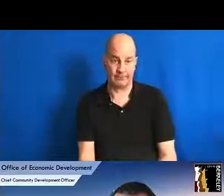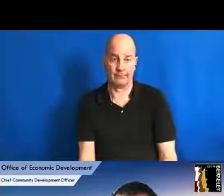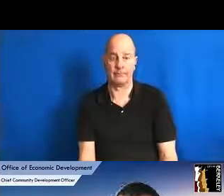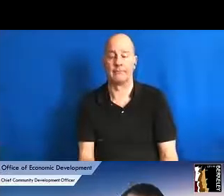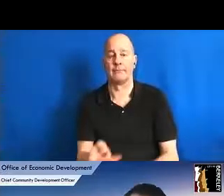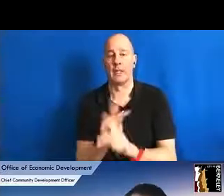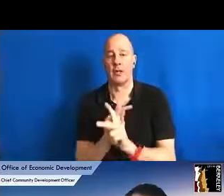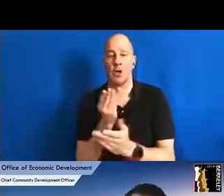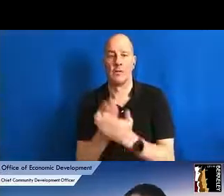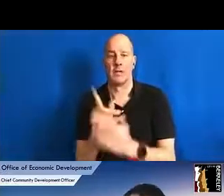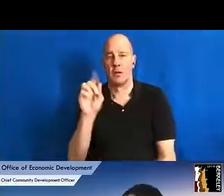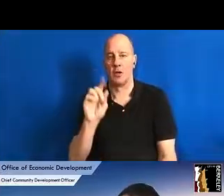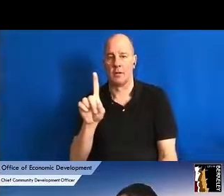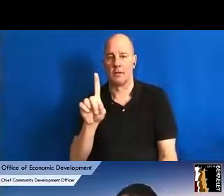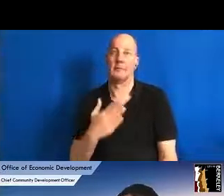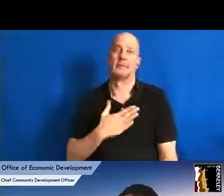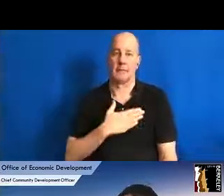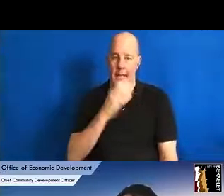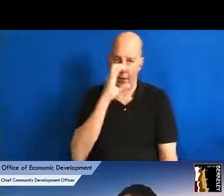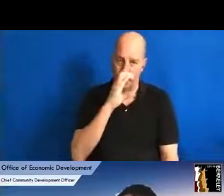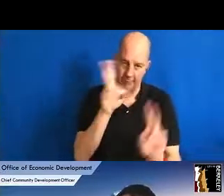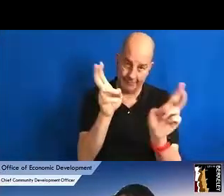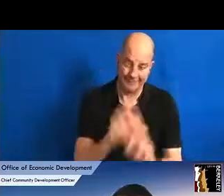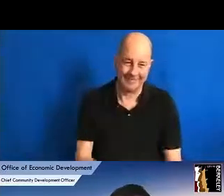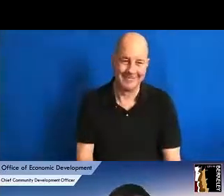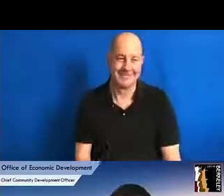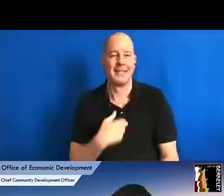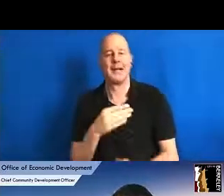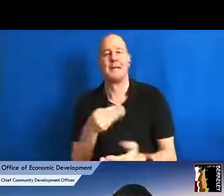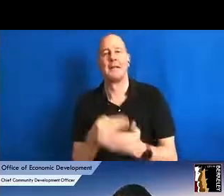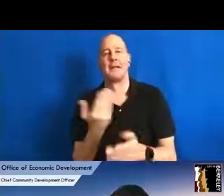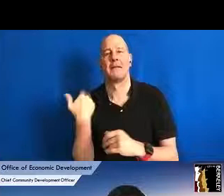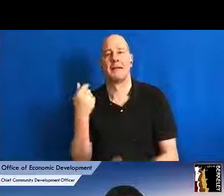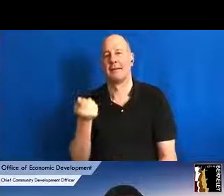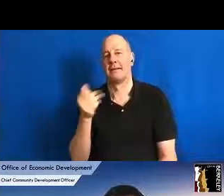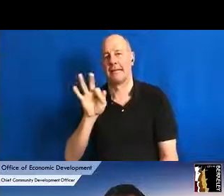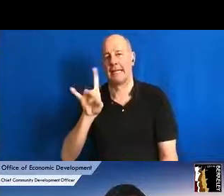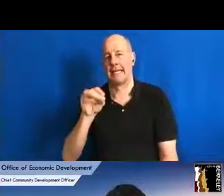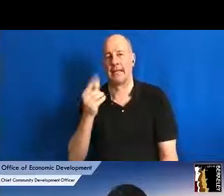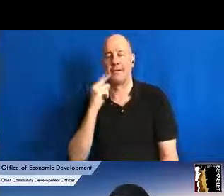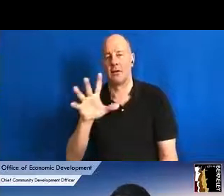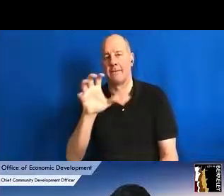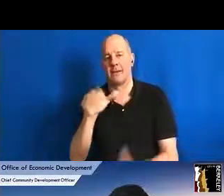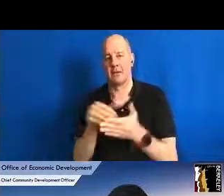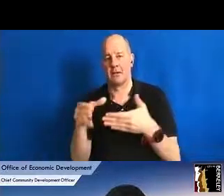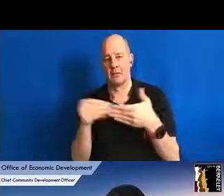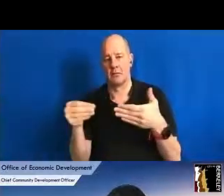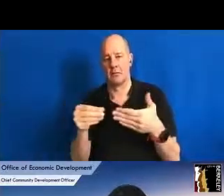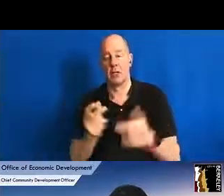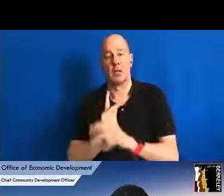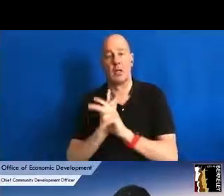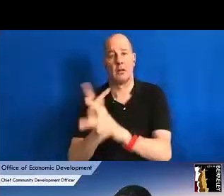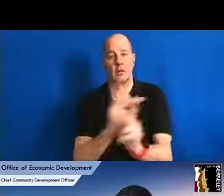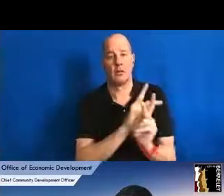cartoon. We got a grant way back in 1980 for $500,000. We make loans to businesses with